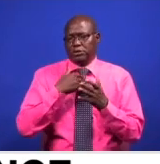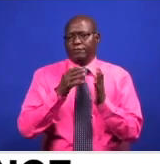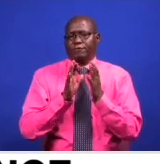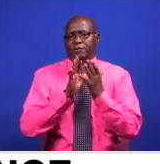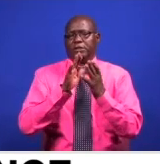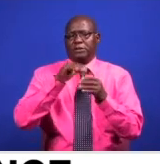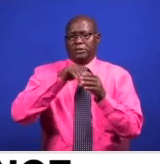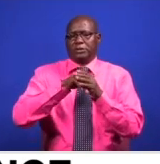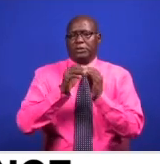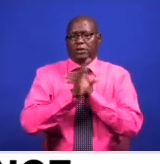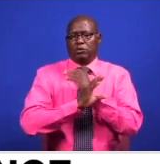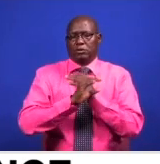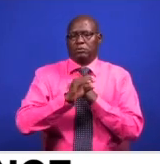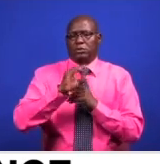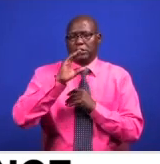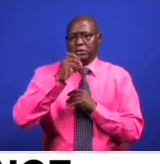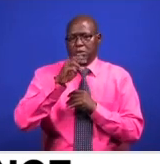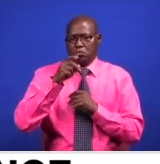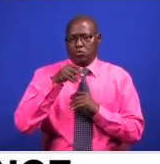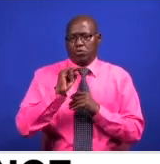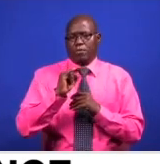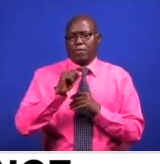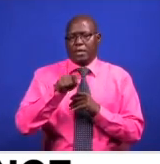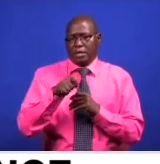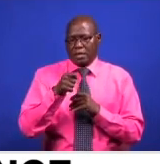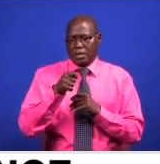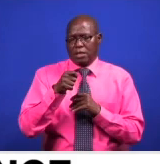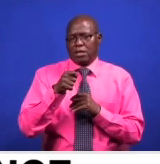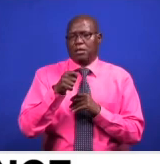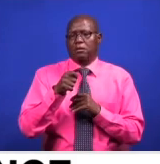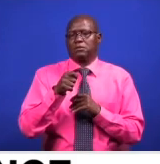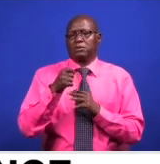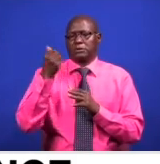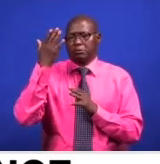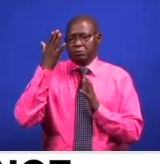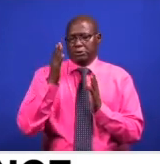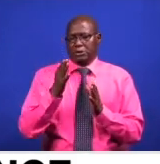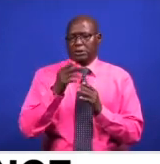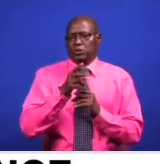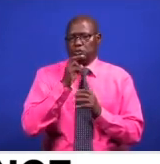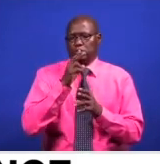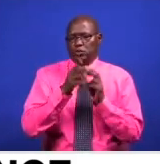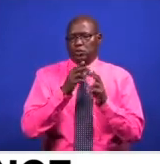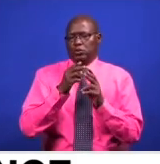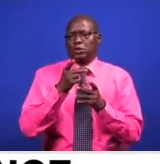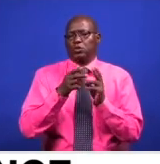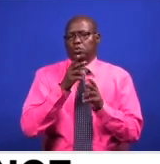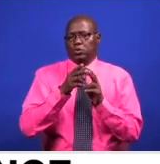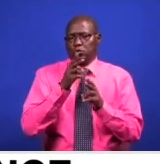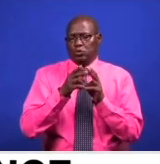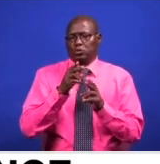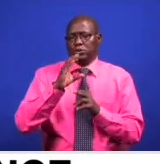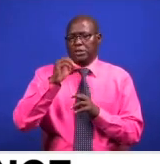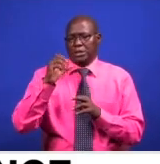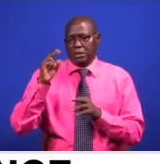country. Nelly Chaboy, the Kenya Keys Conference keynote speaker and the 2022 CNN Hero of the Year, called upon the